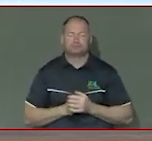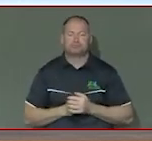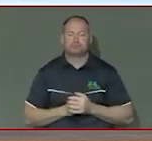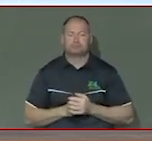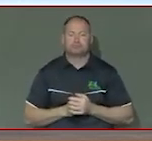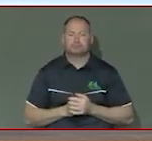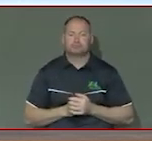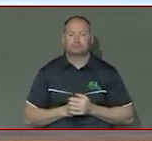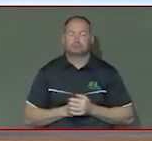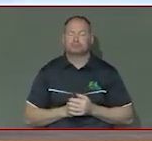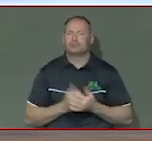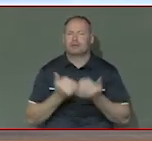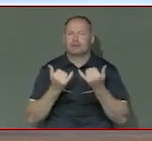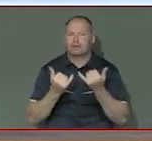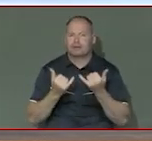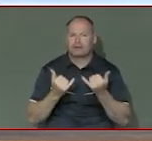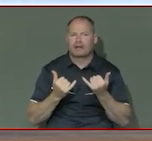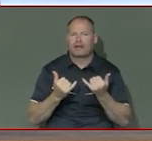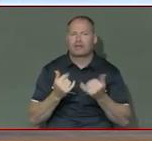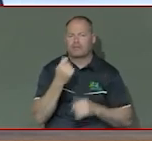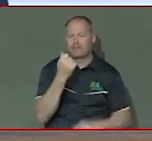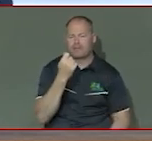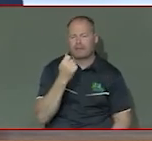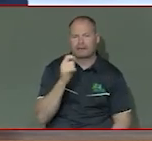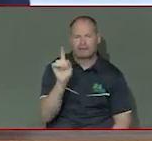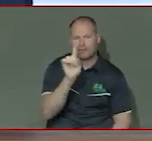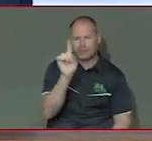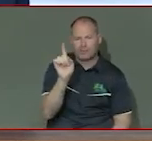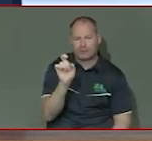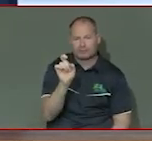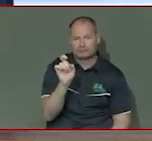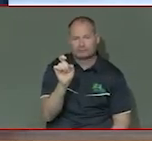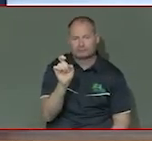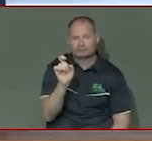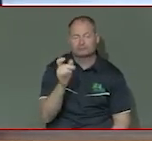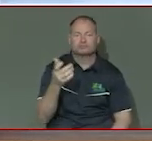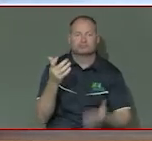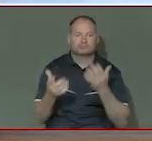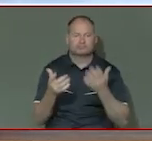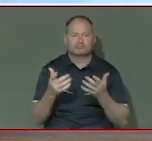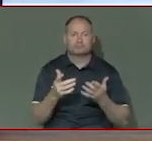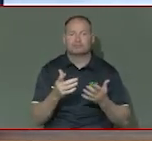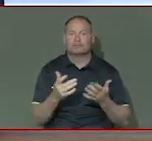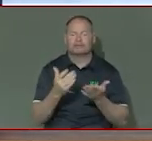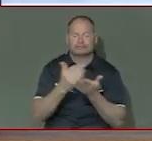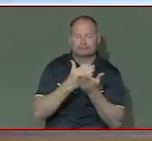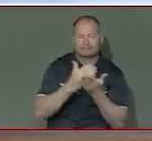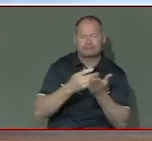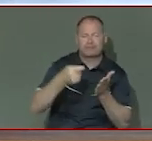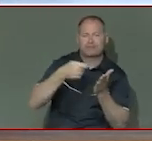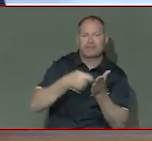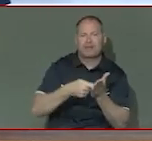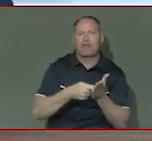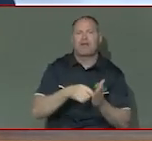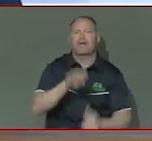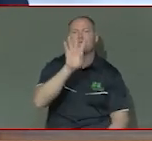ask something about the price, so they can ask you, you can buy this share for